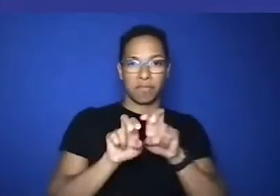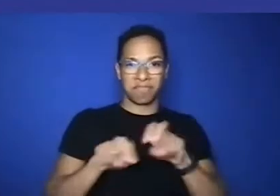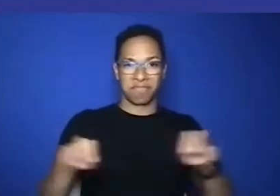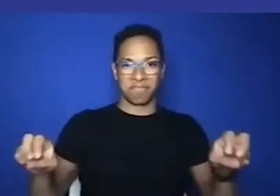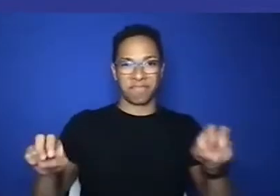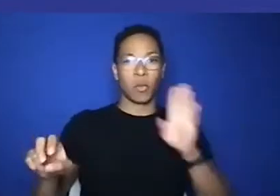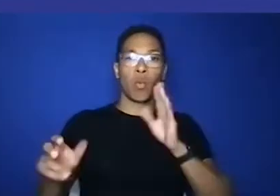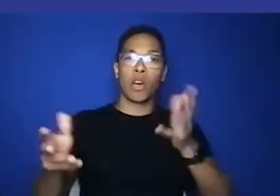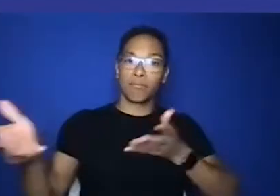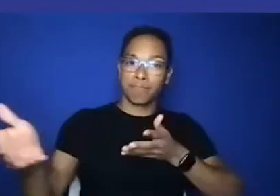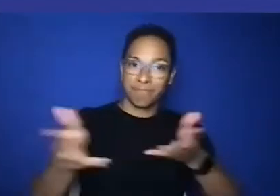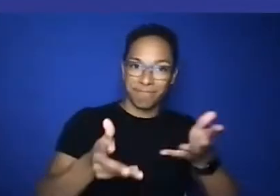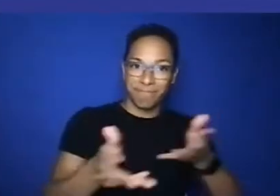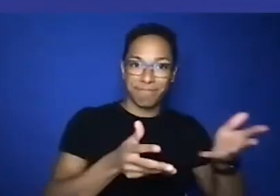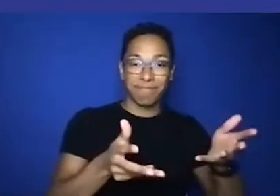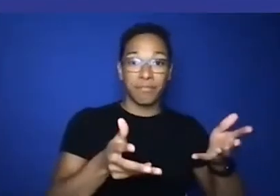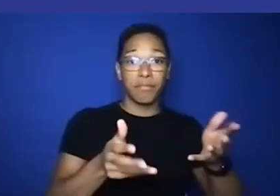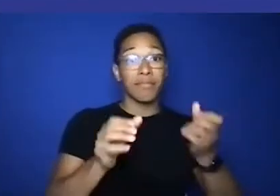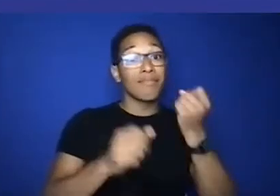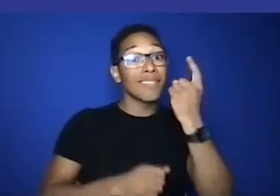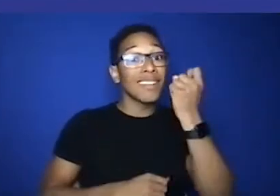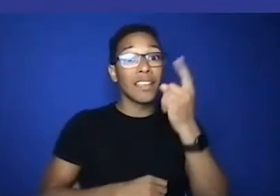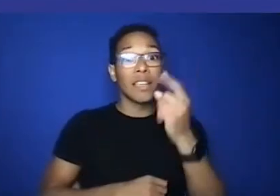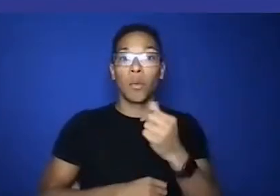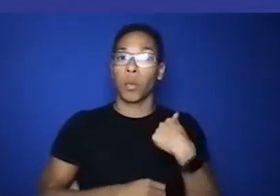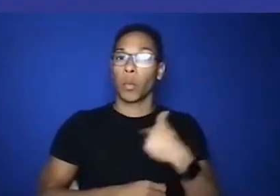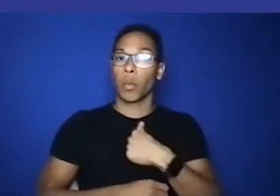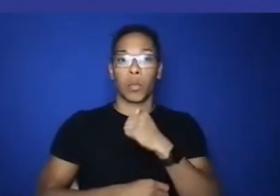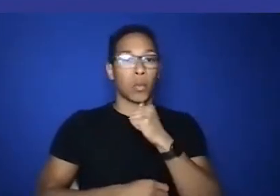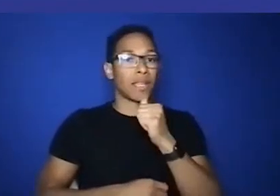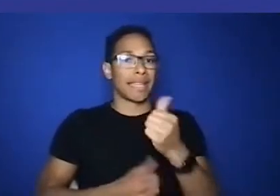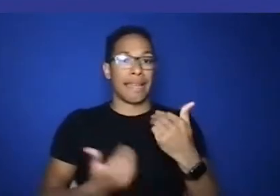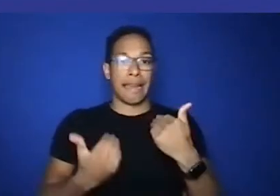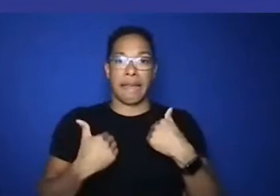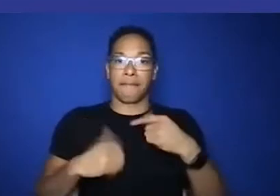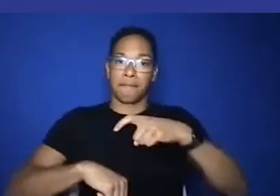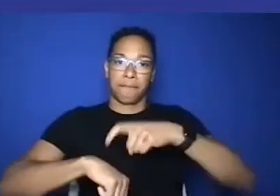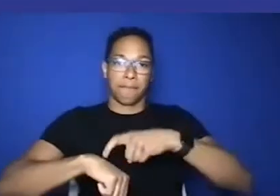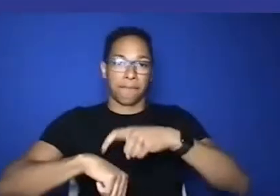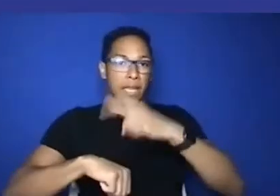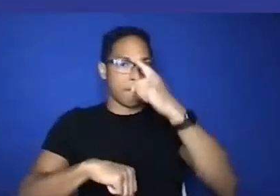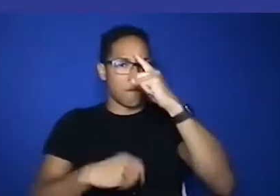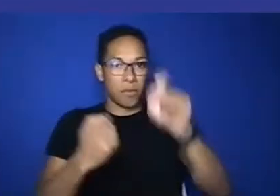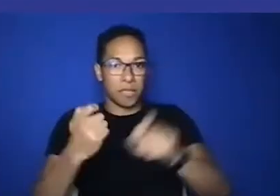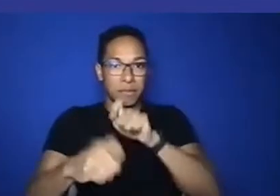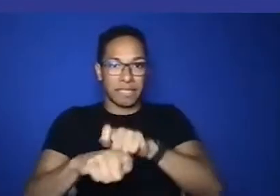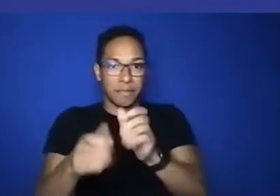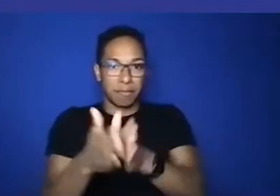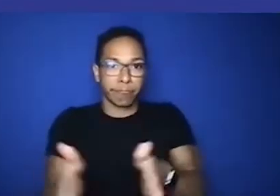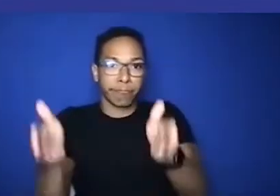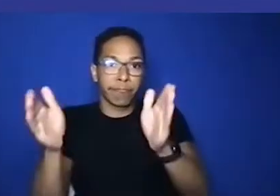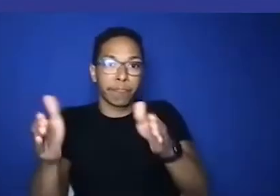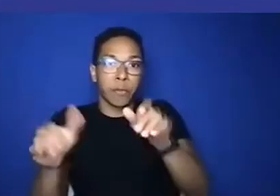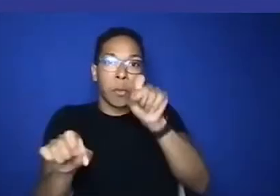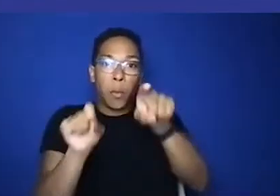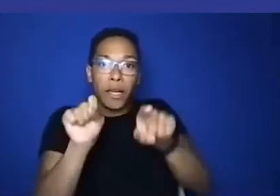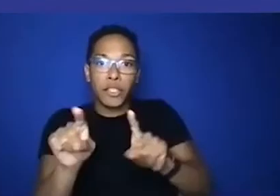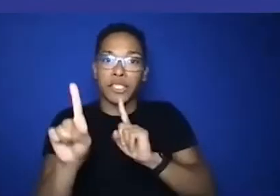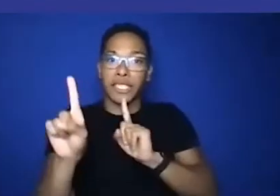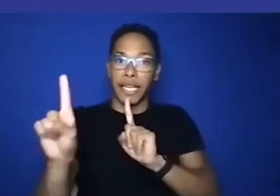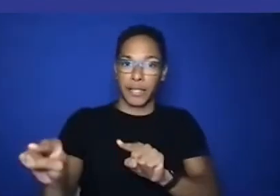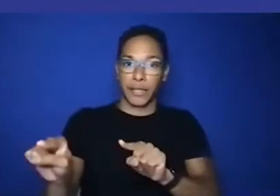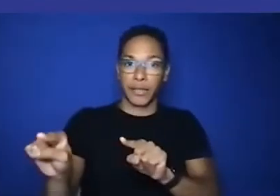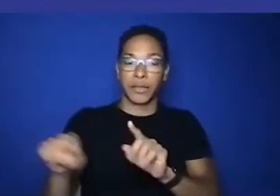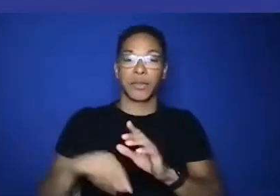There will not be dedicated time for Q&A during this discussion, But there is a session follow-up chat room in the